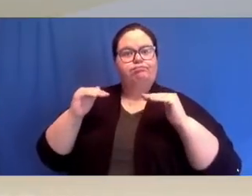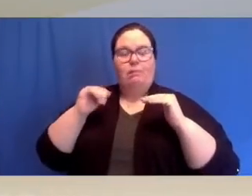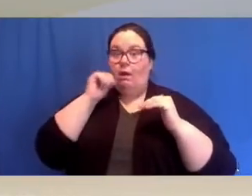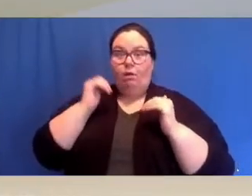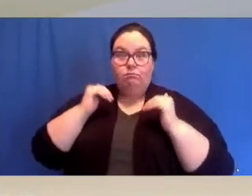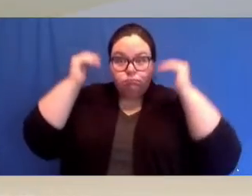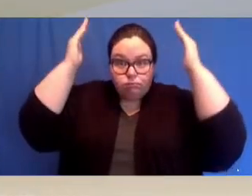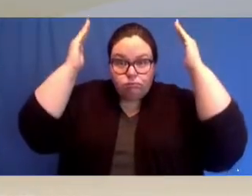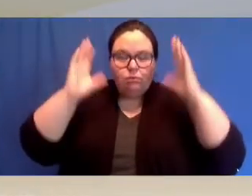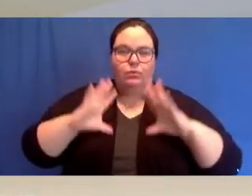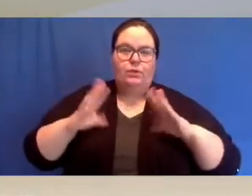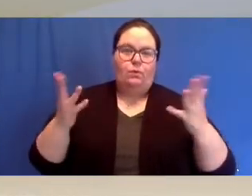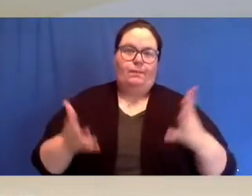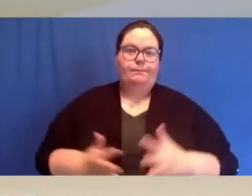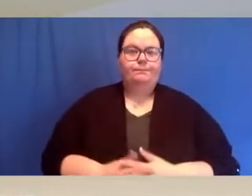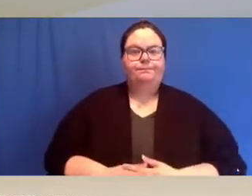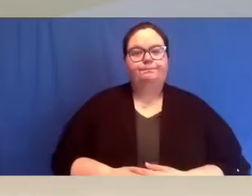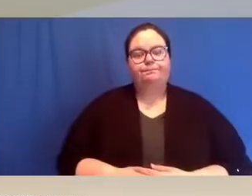way.